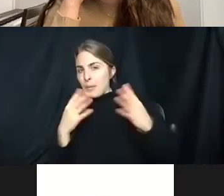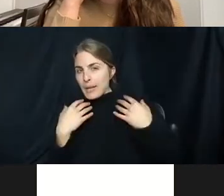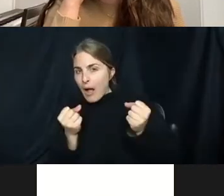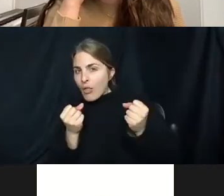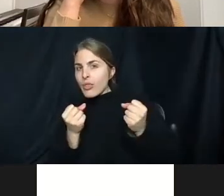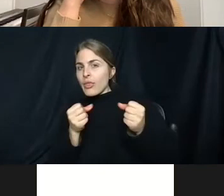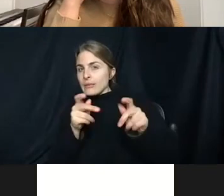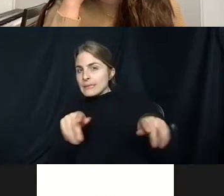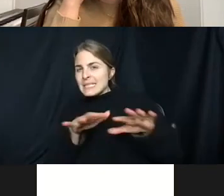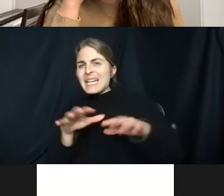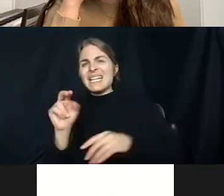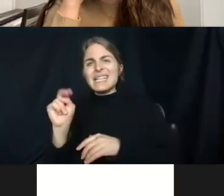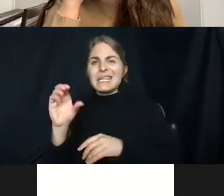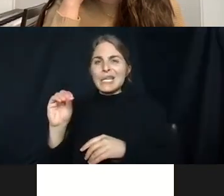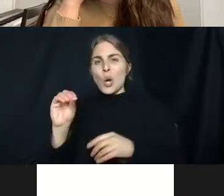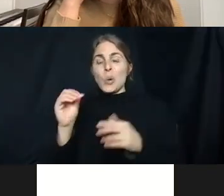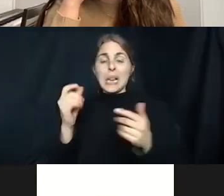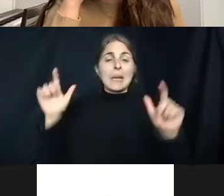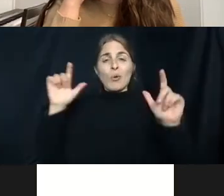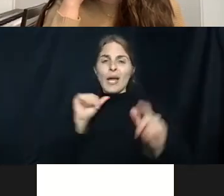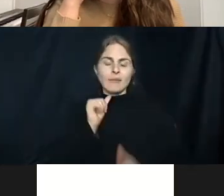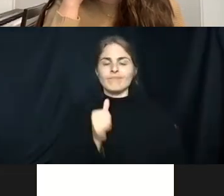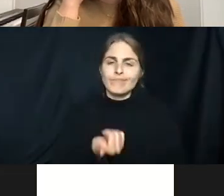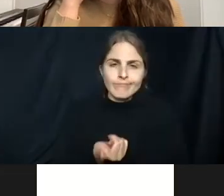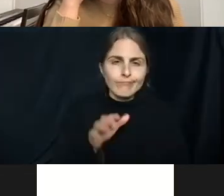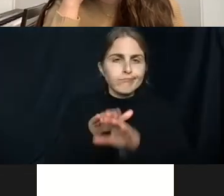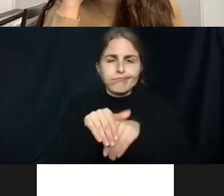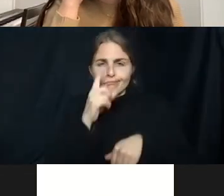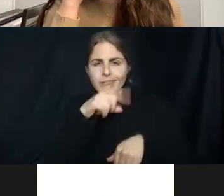incredibly neoliberal and not actually that revolutionary.